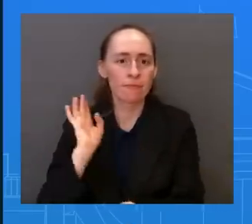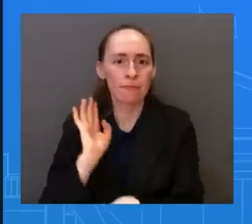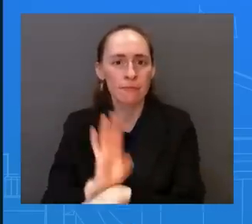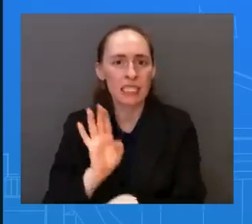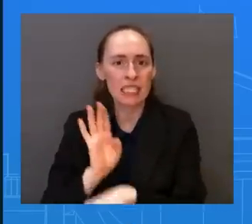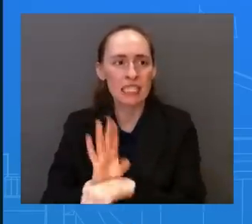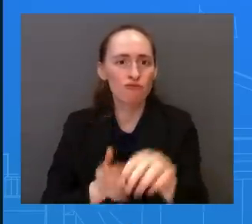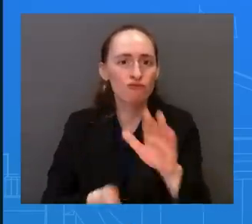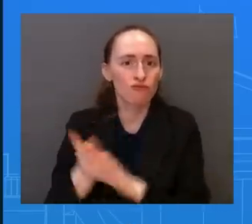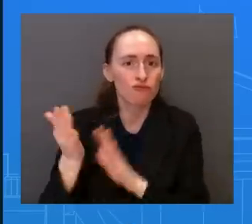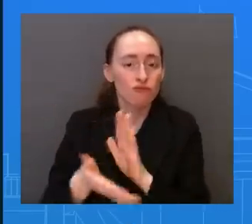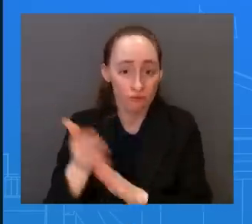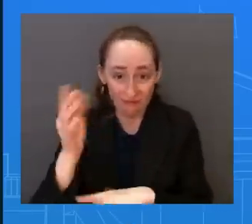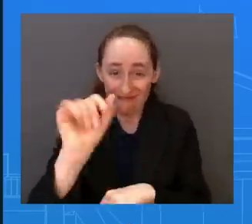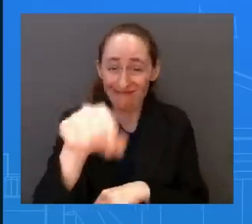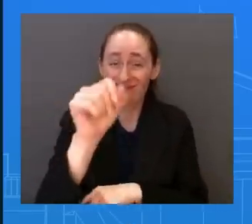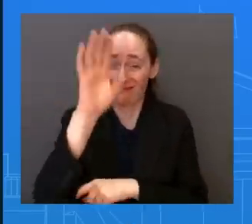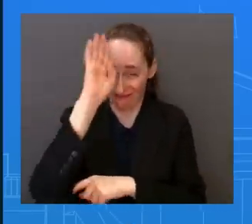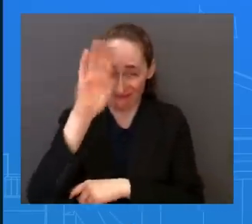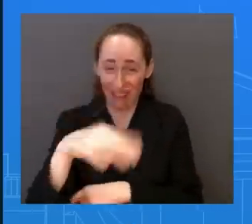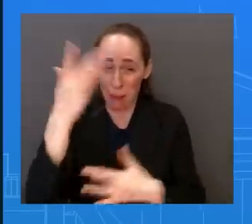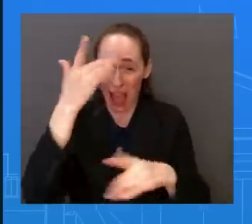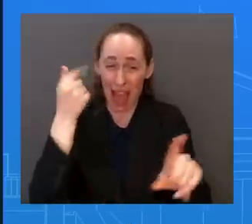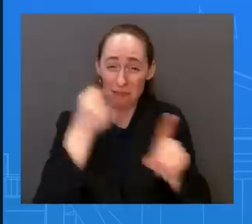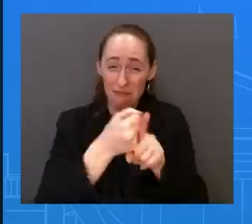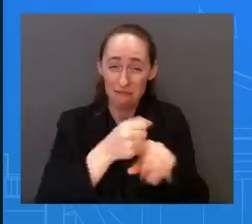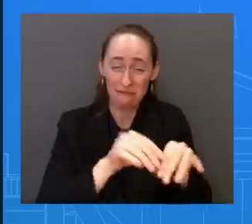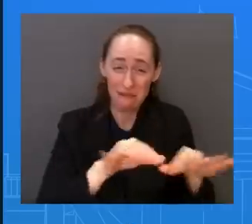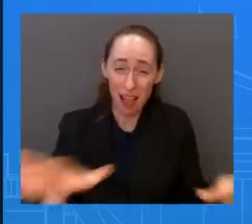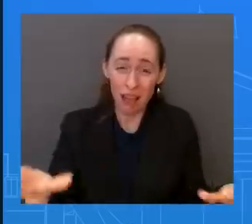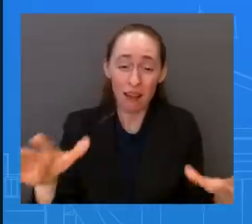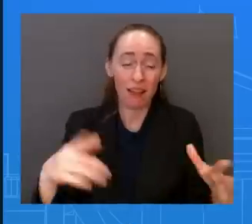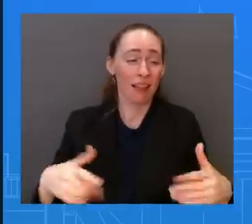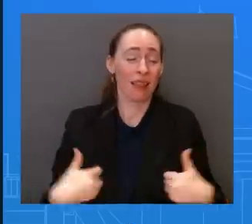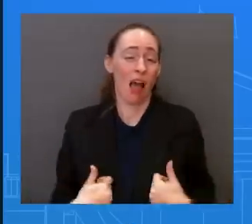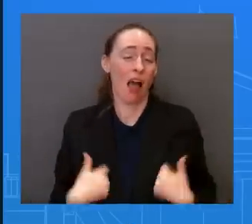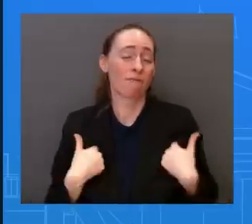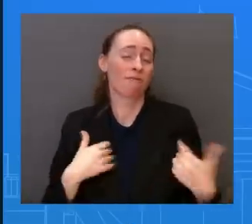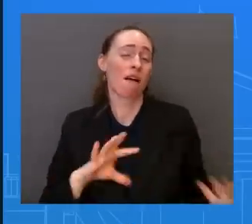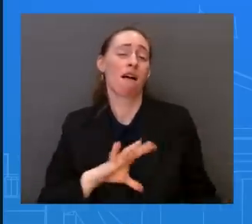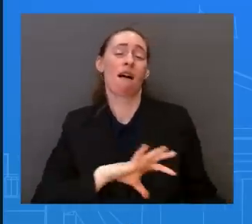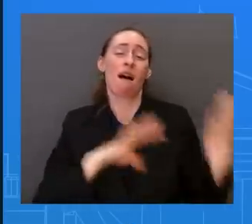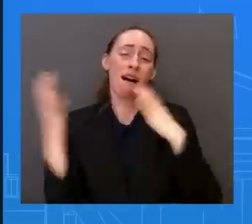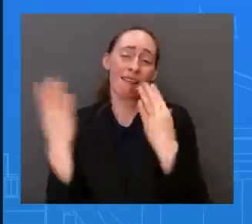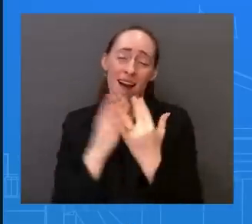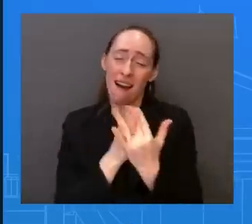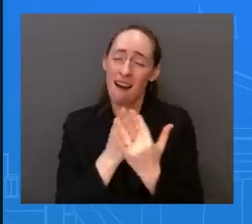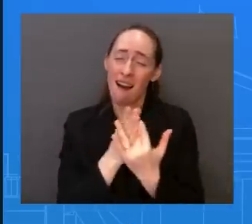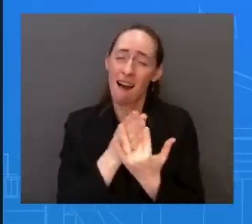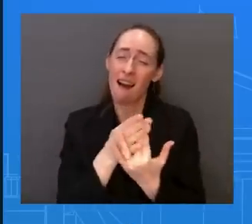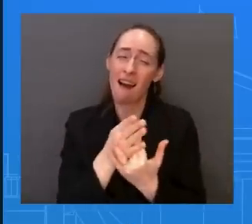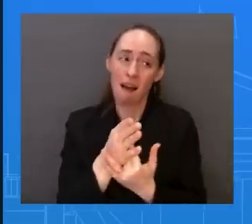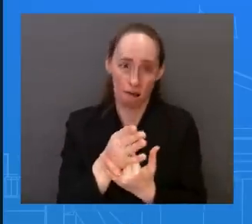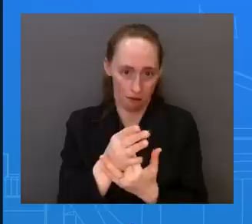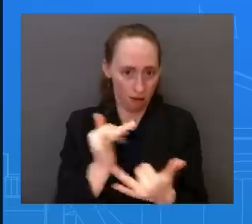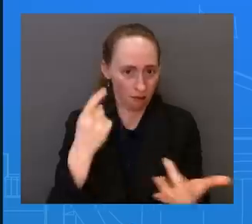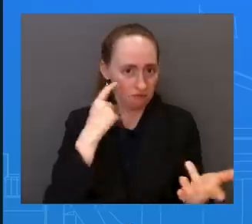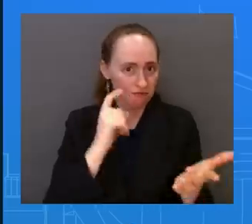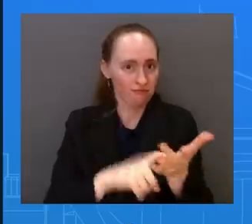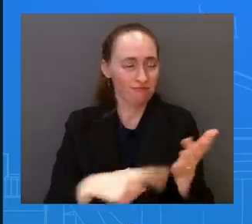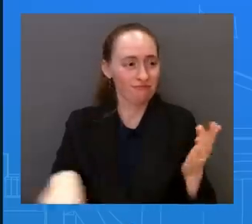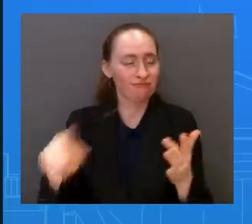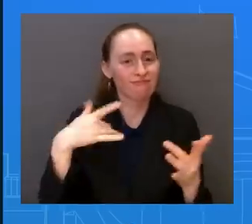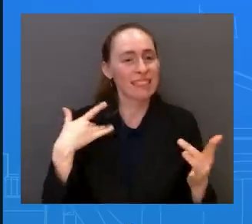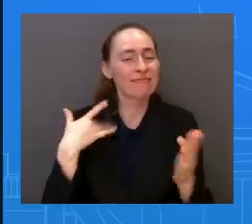source of hope, because people don't do that if they don't think there's opportunity in the economy going forward, but a huge source of